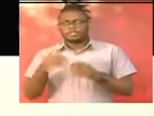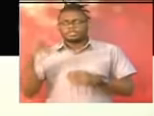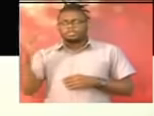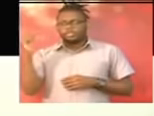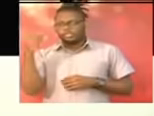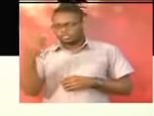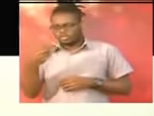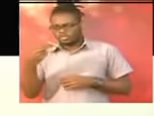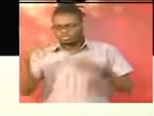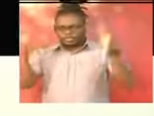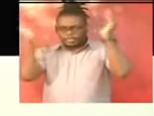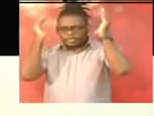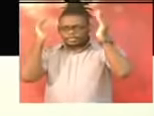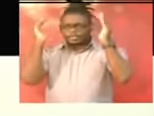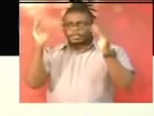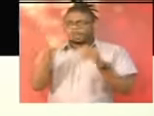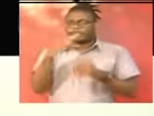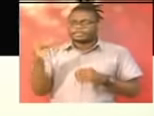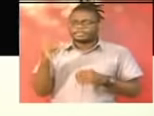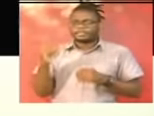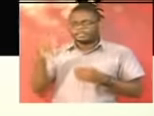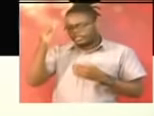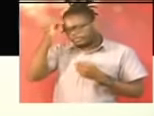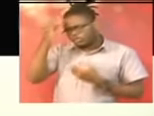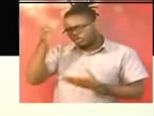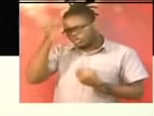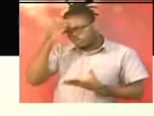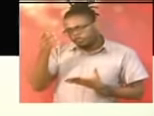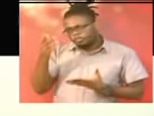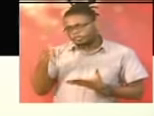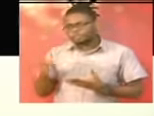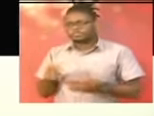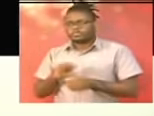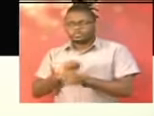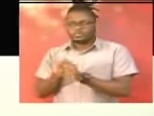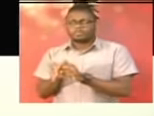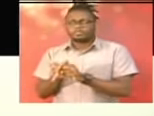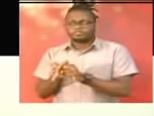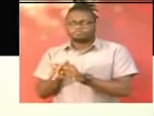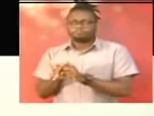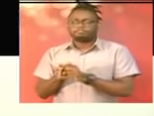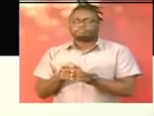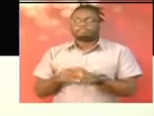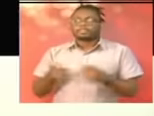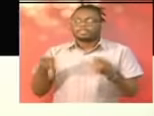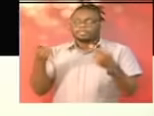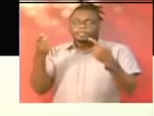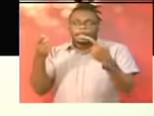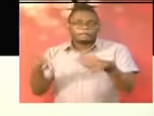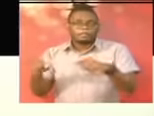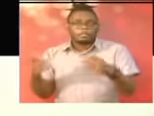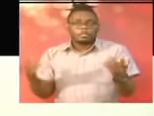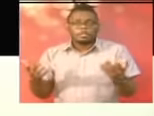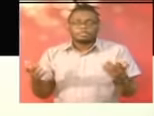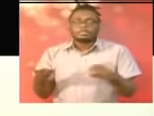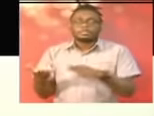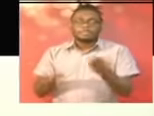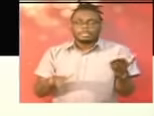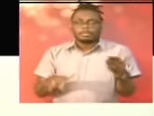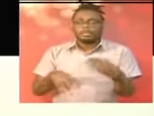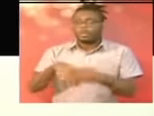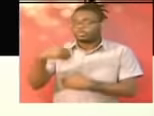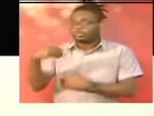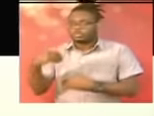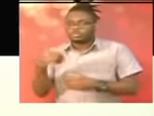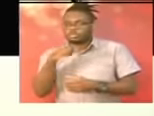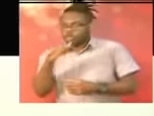it, as to the number of COVID-related deaths that would have occurred outside of the hospital settings? And my second question, cases